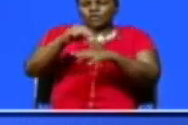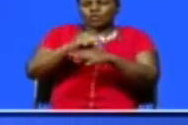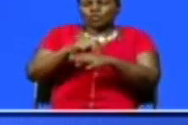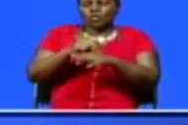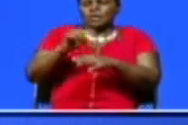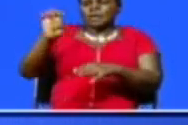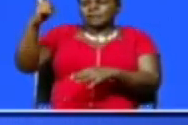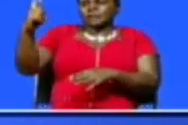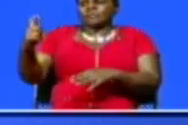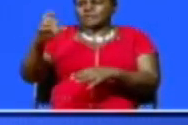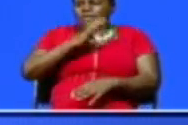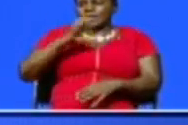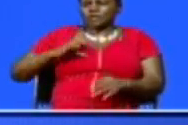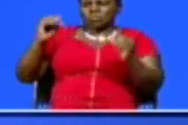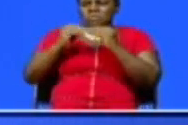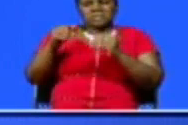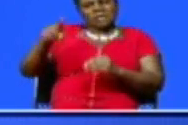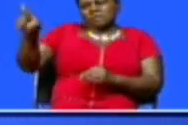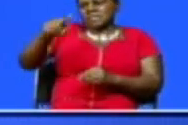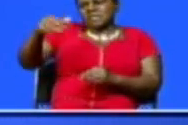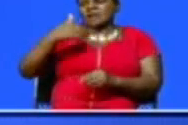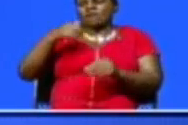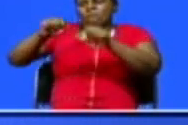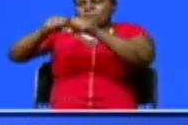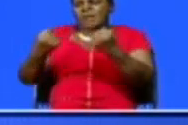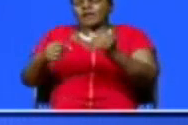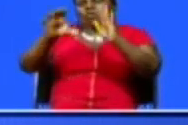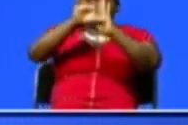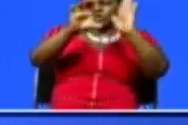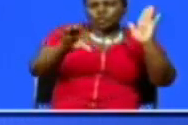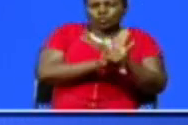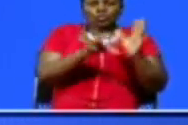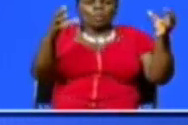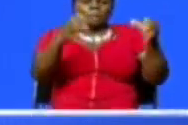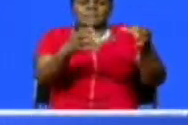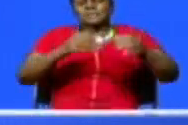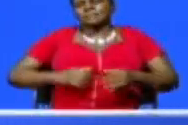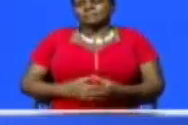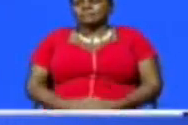Executive Council meeting that found them guilty of breaching the party constitution.